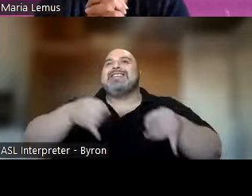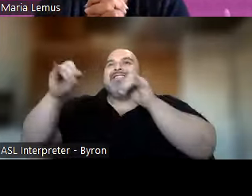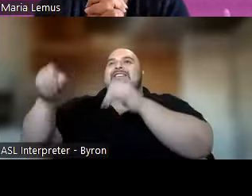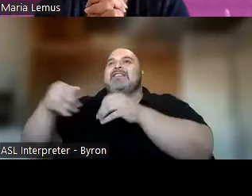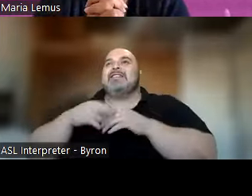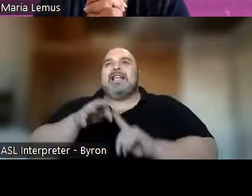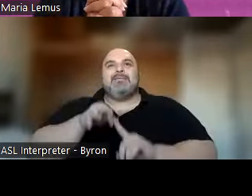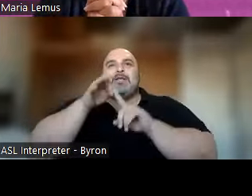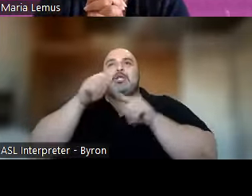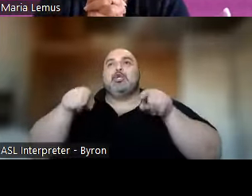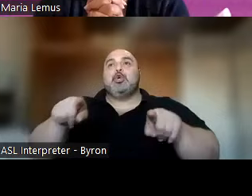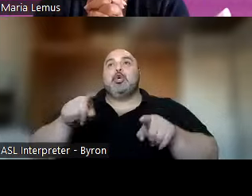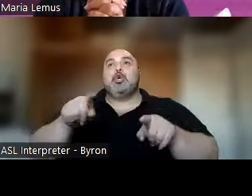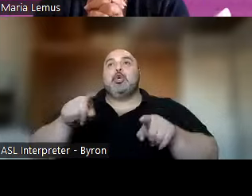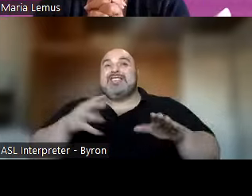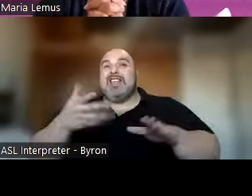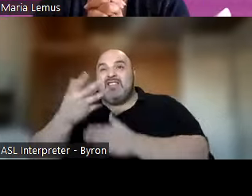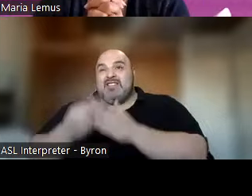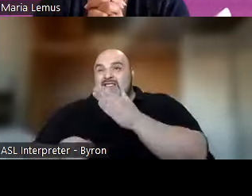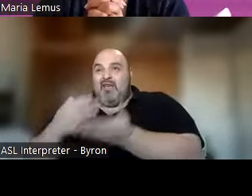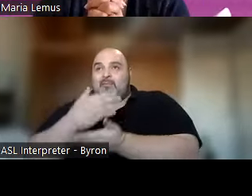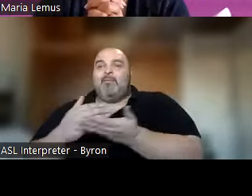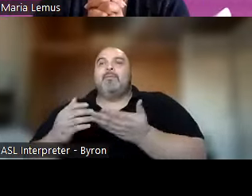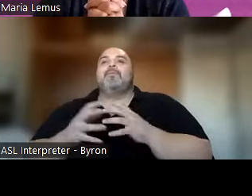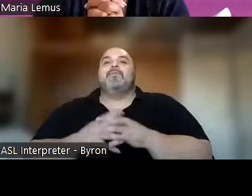during the death and dying piece when